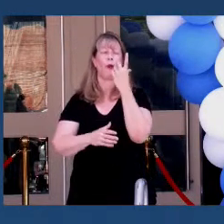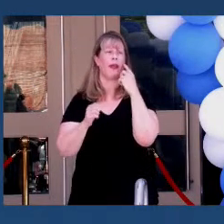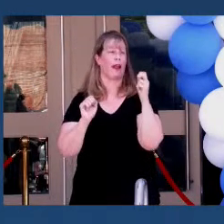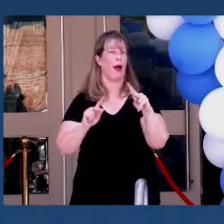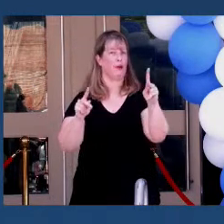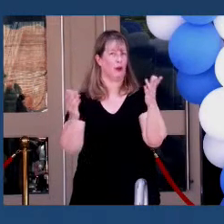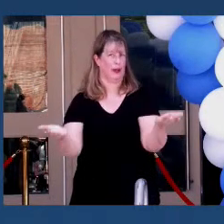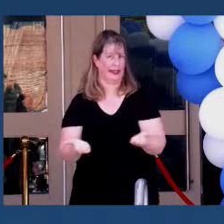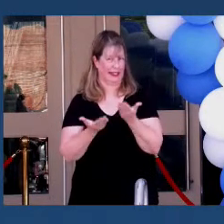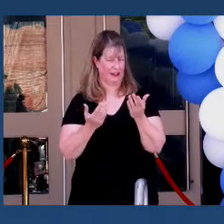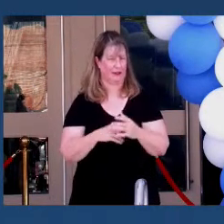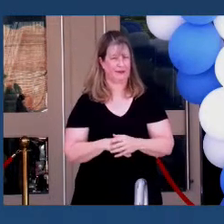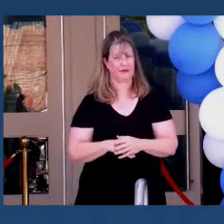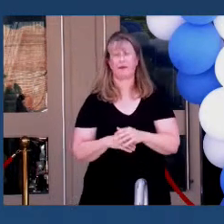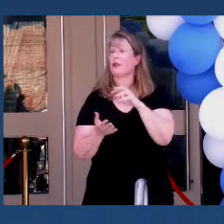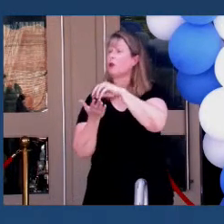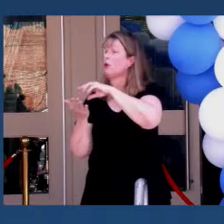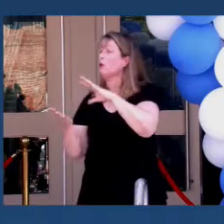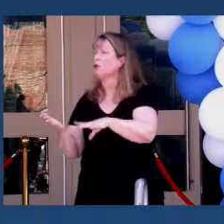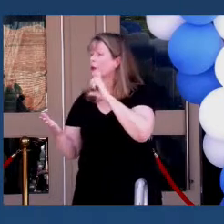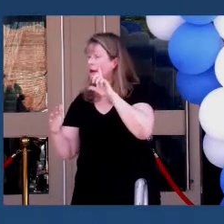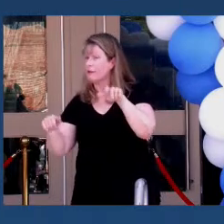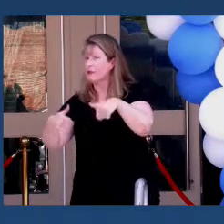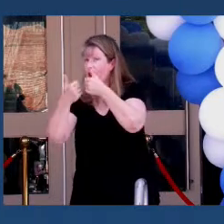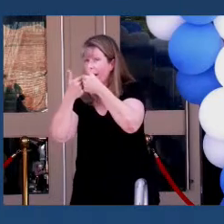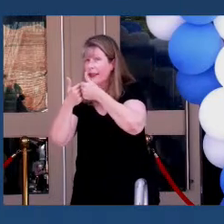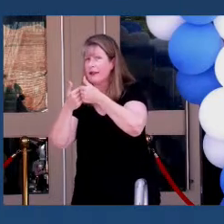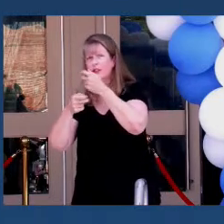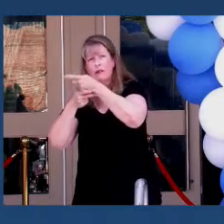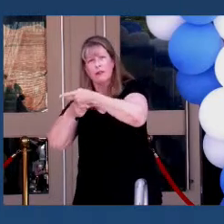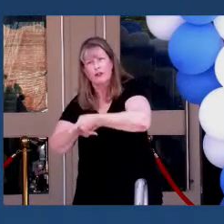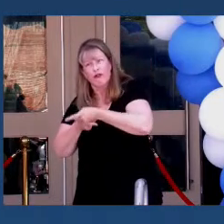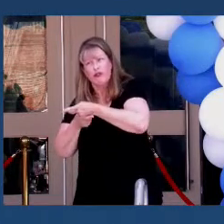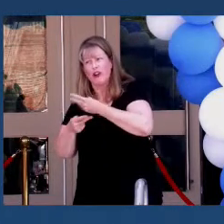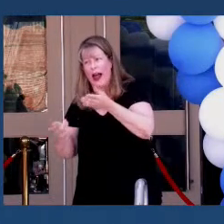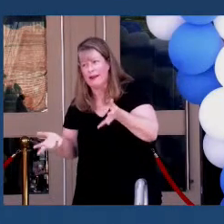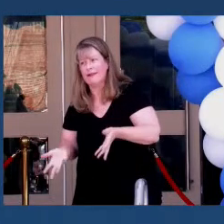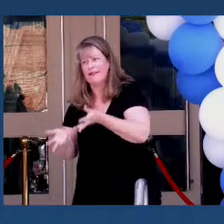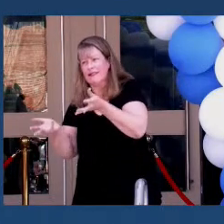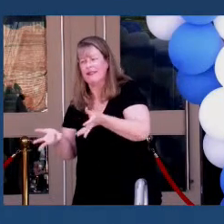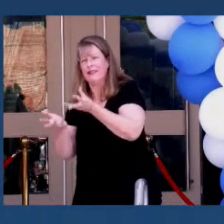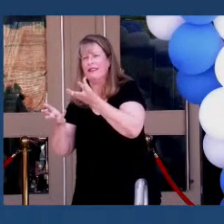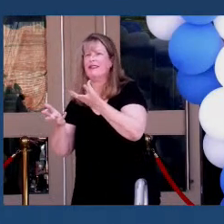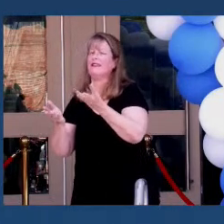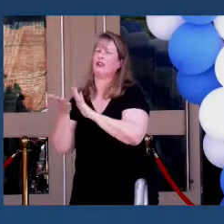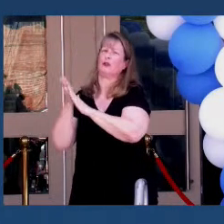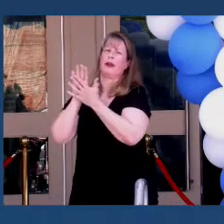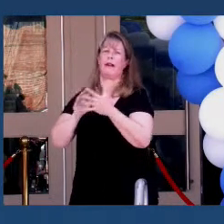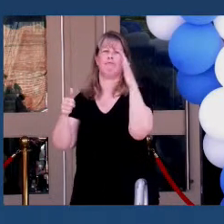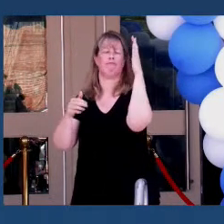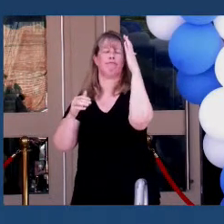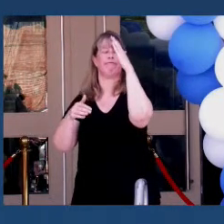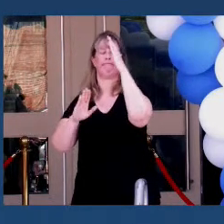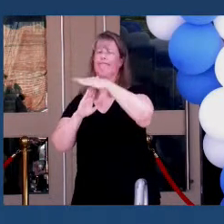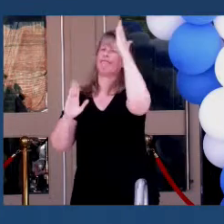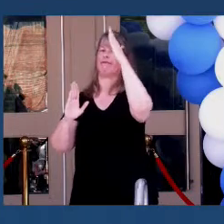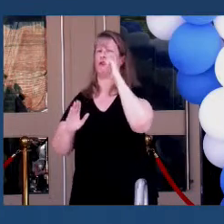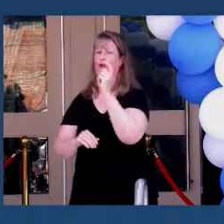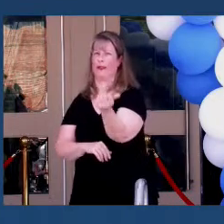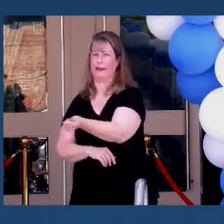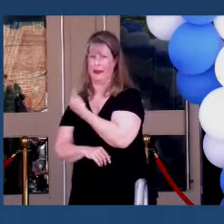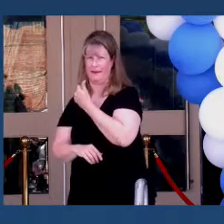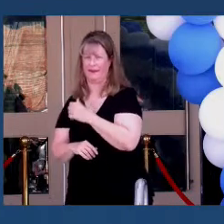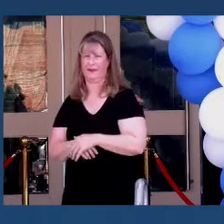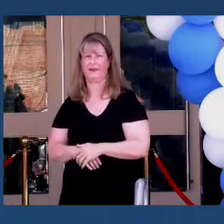be challenged, nurtured, and inspired to reach their fullest potential. This